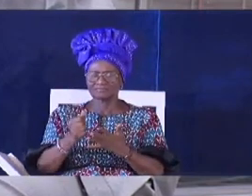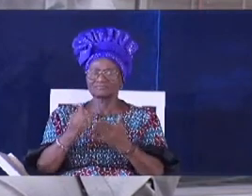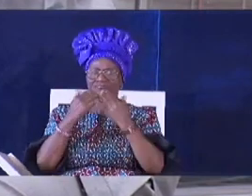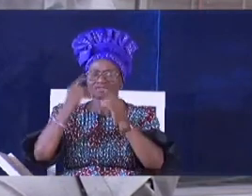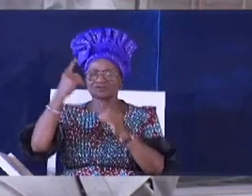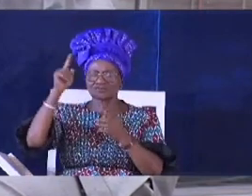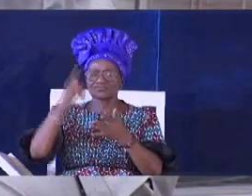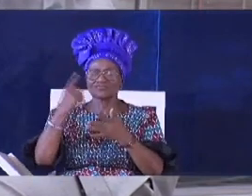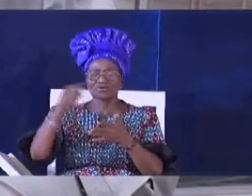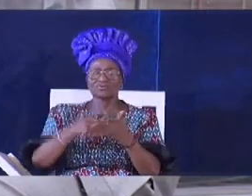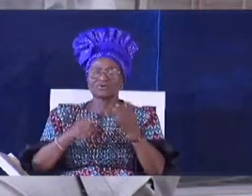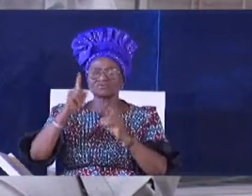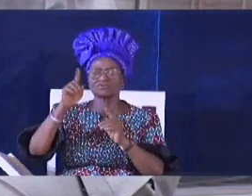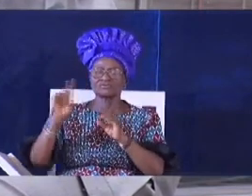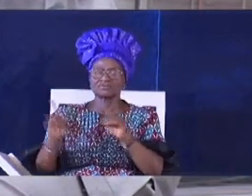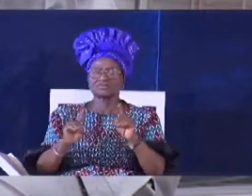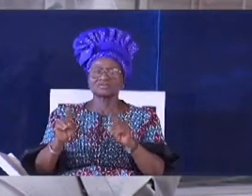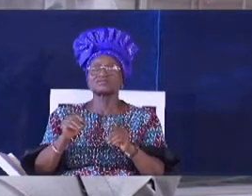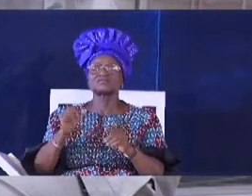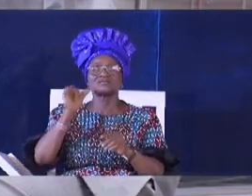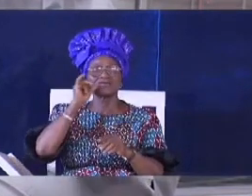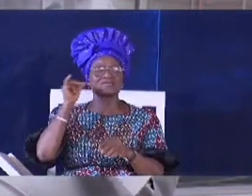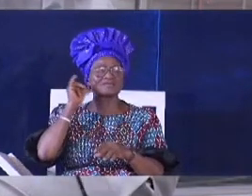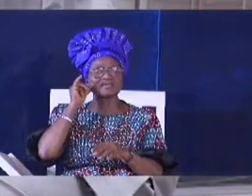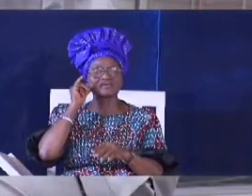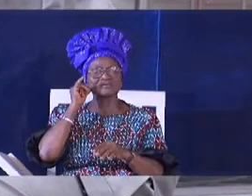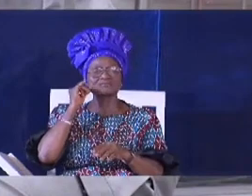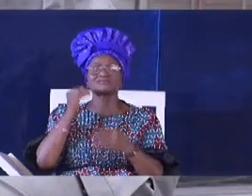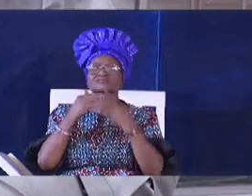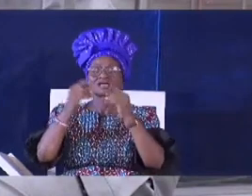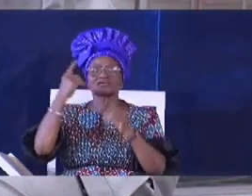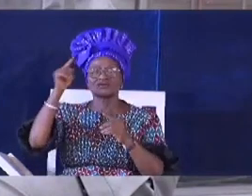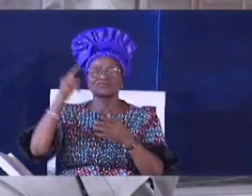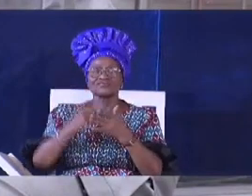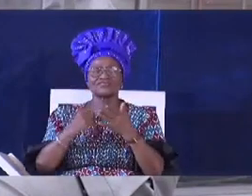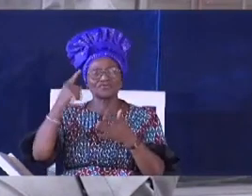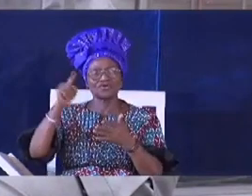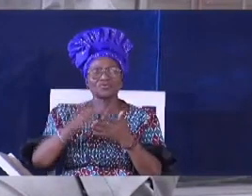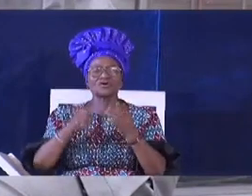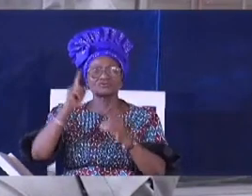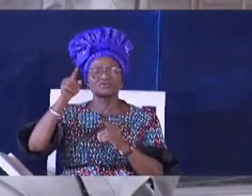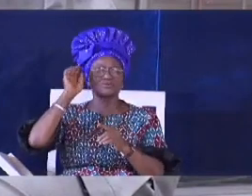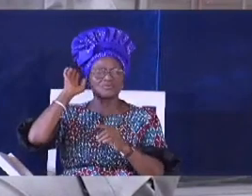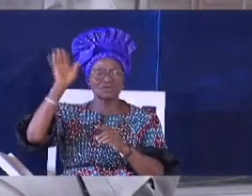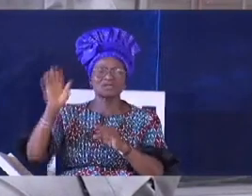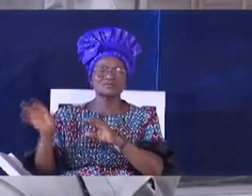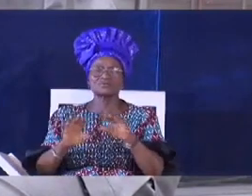Thank you for what you did yesterday. Thank you for what you are going to do today.